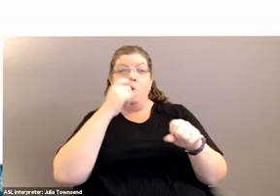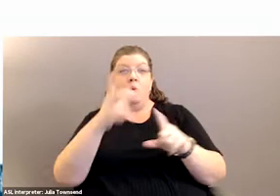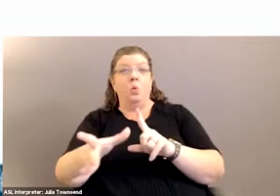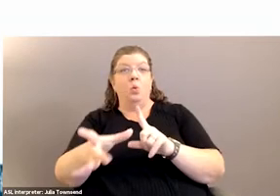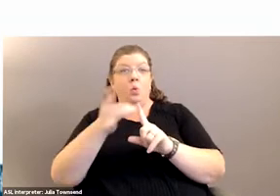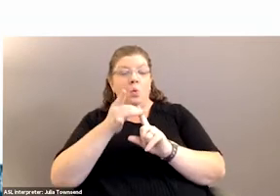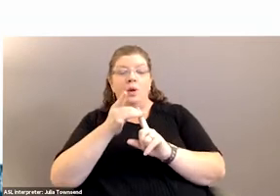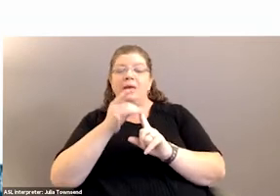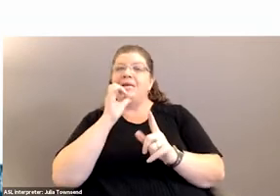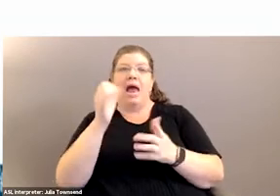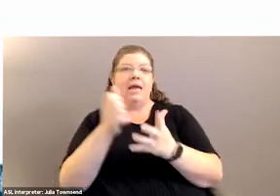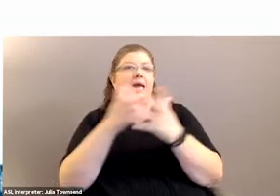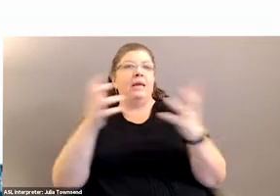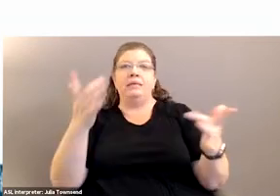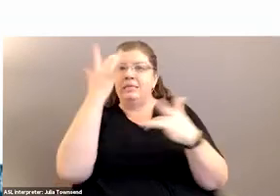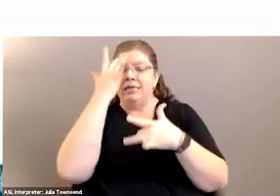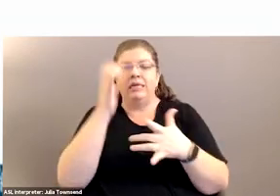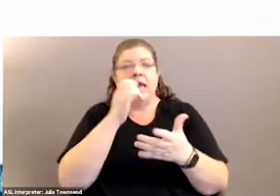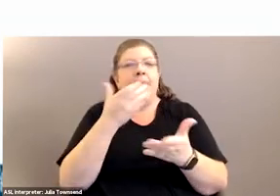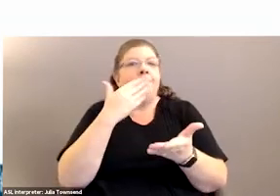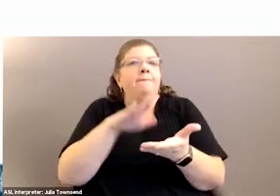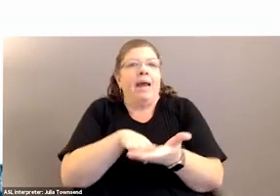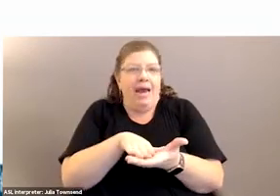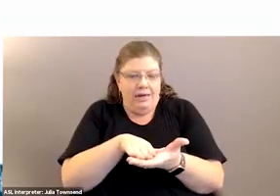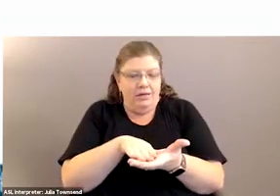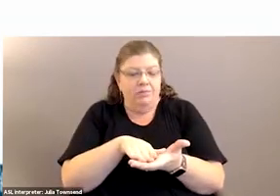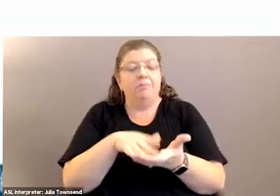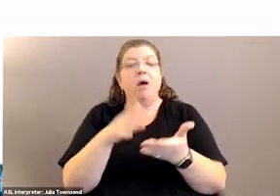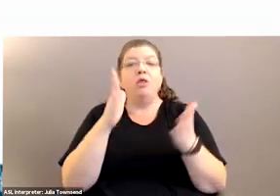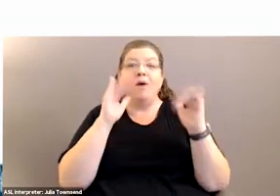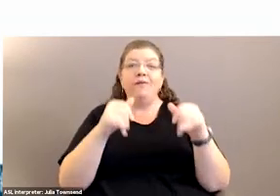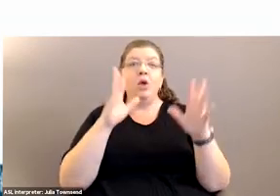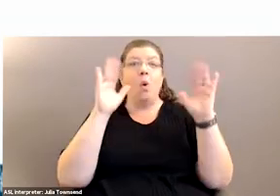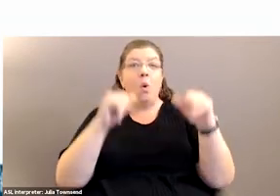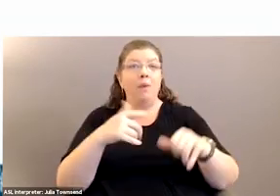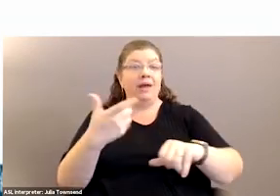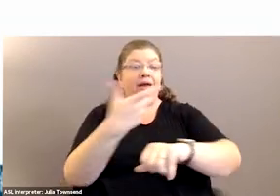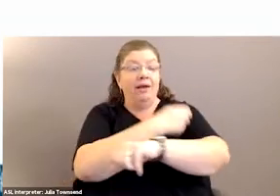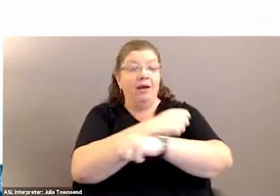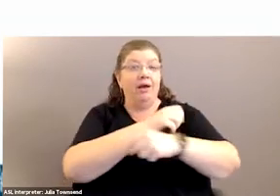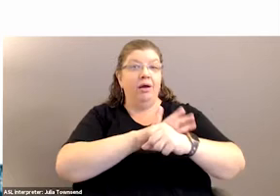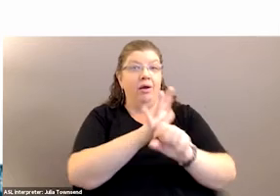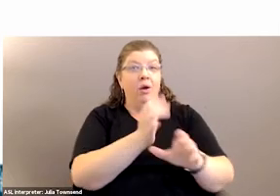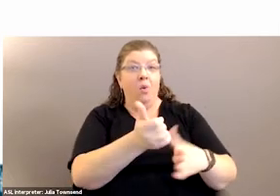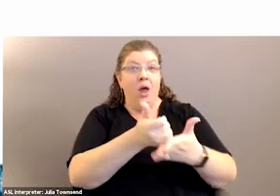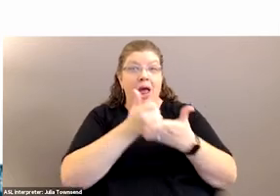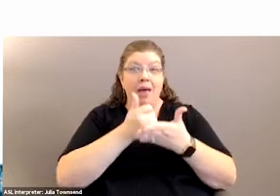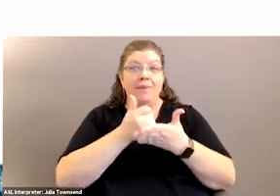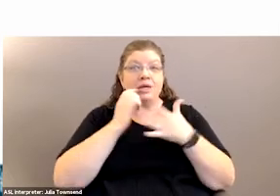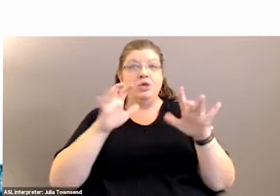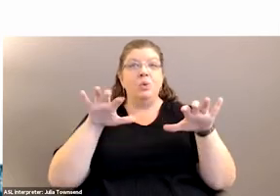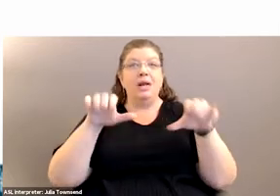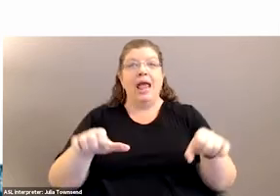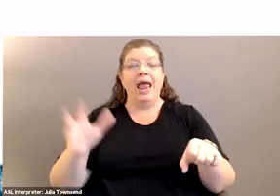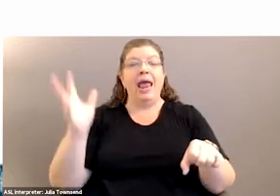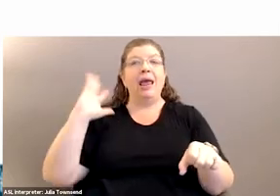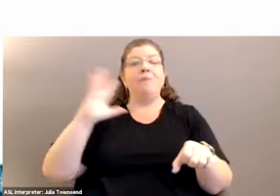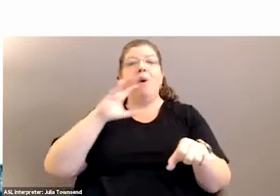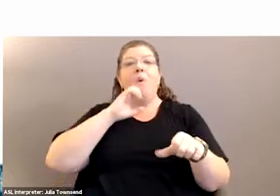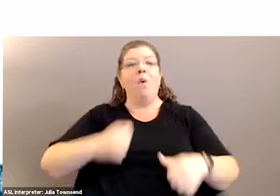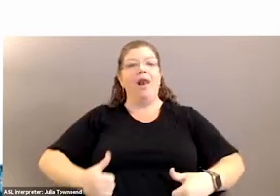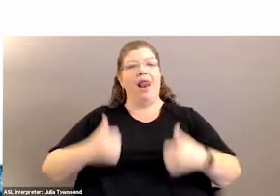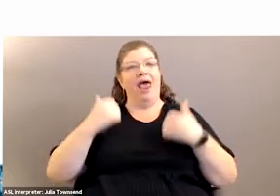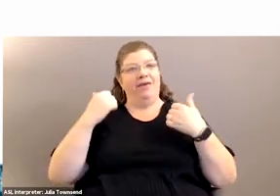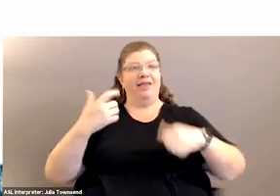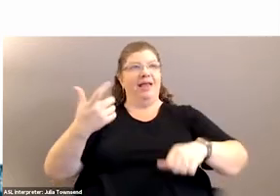hoping that vaccines against coronavirus are going to help us to reclaim our old lives right that the